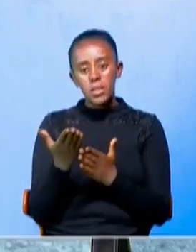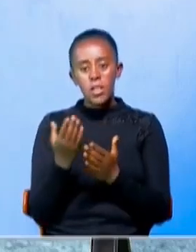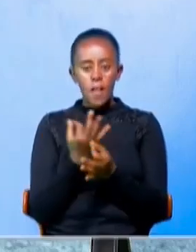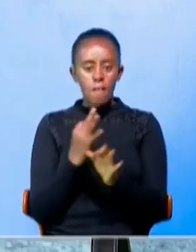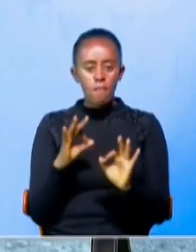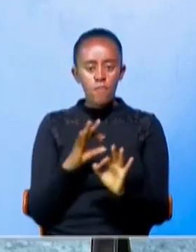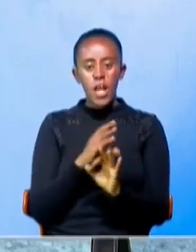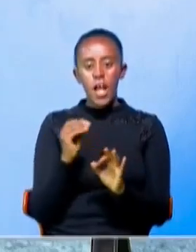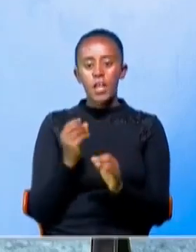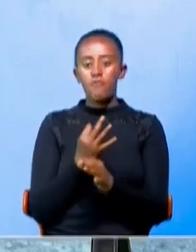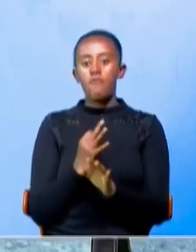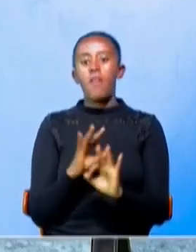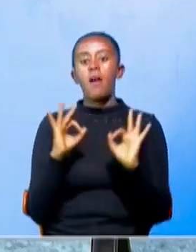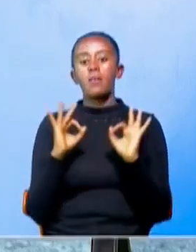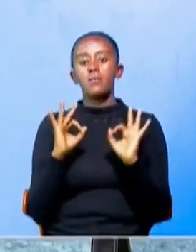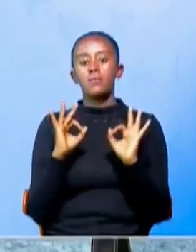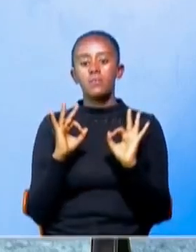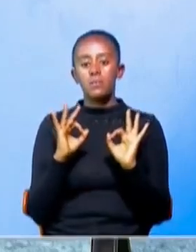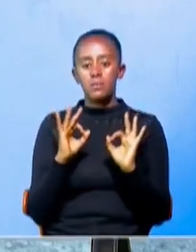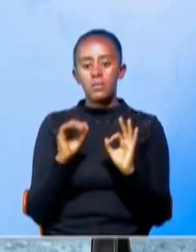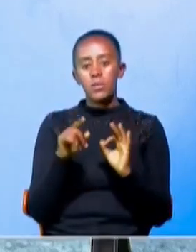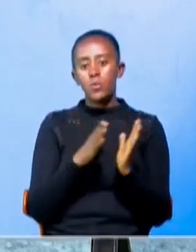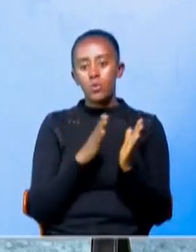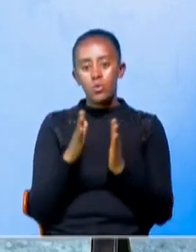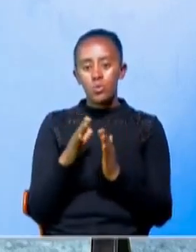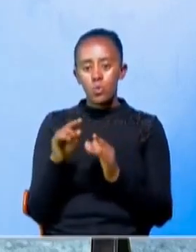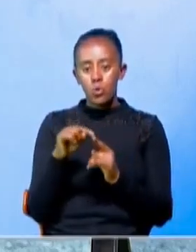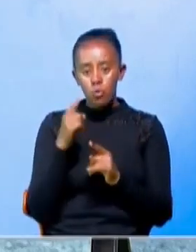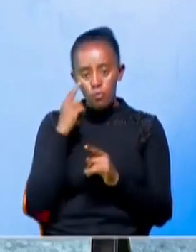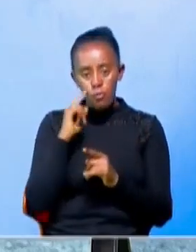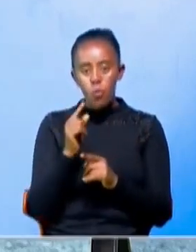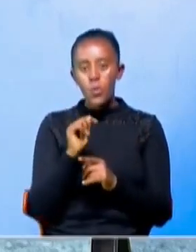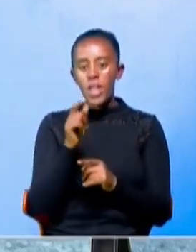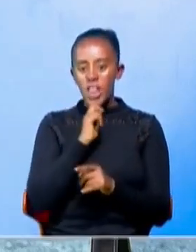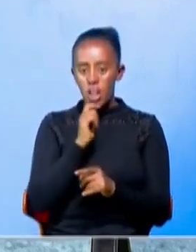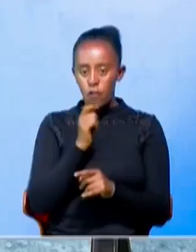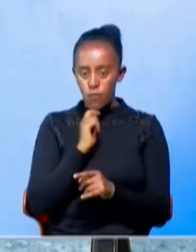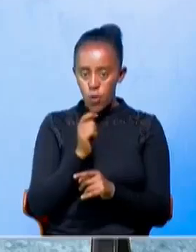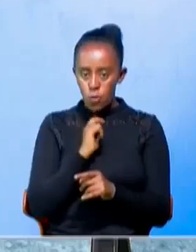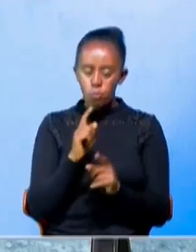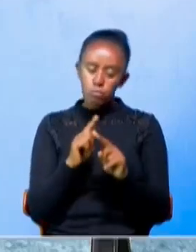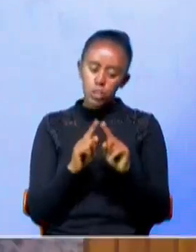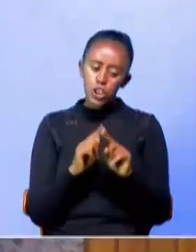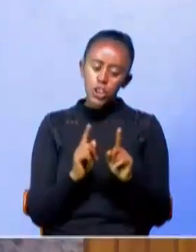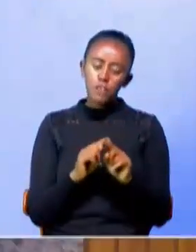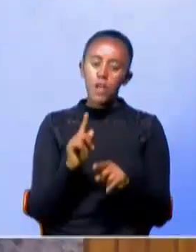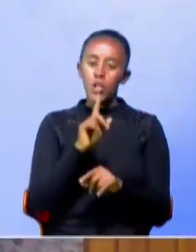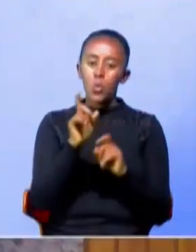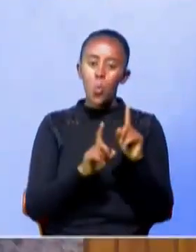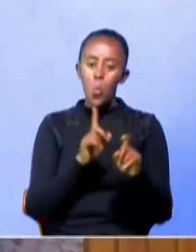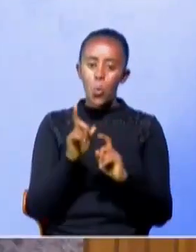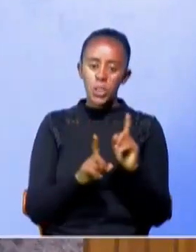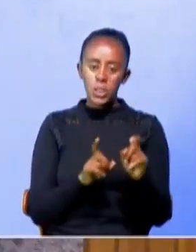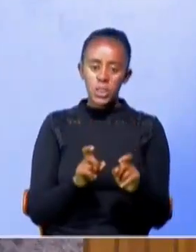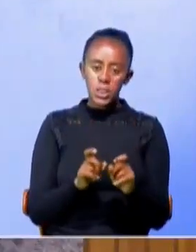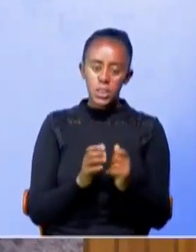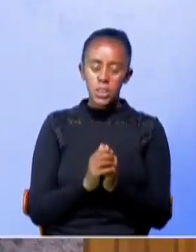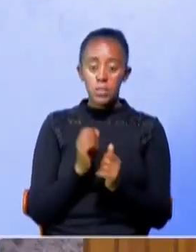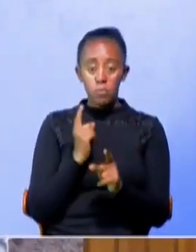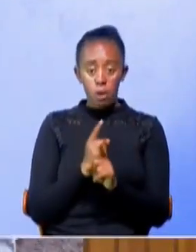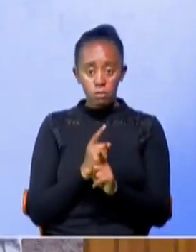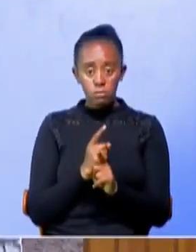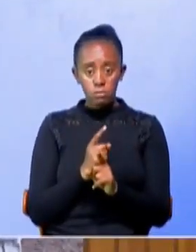and relaxed in order to ready for the interview. Different questions,